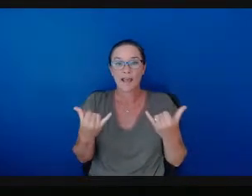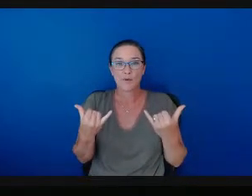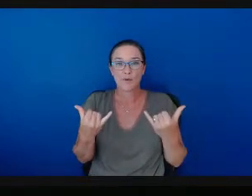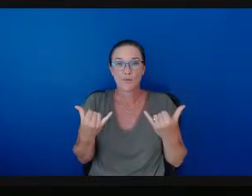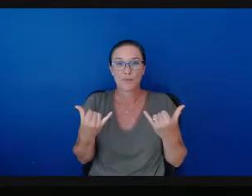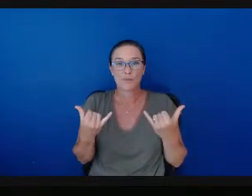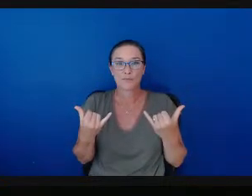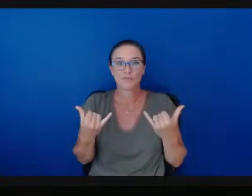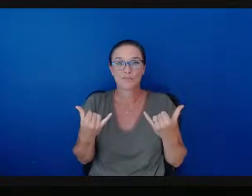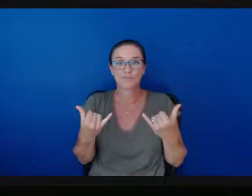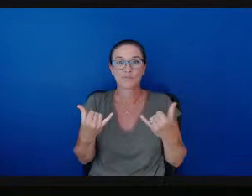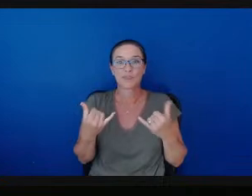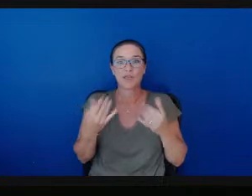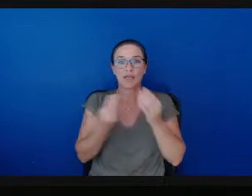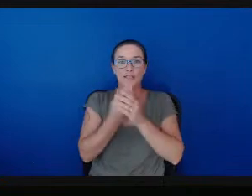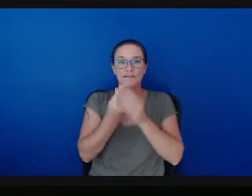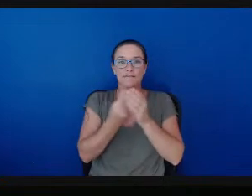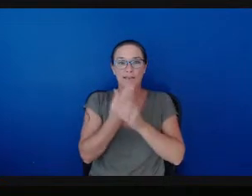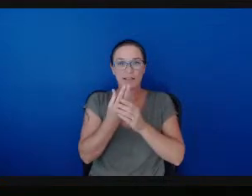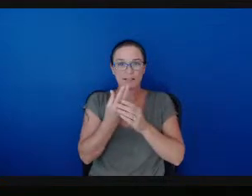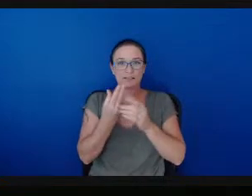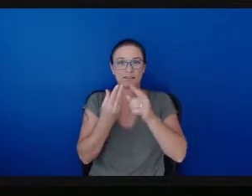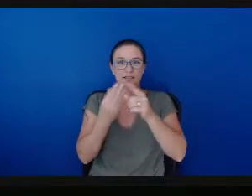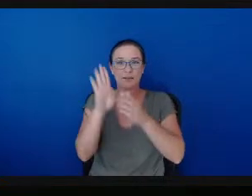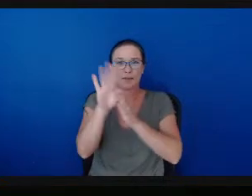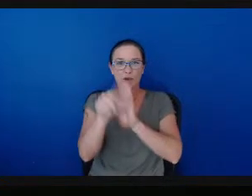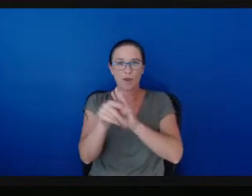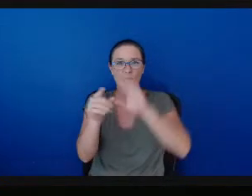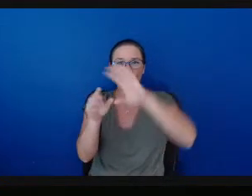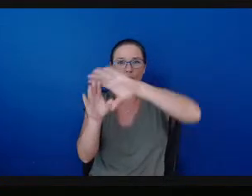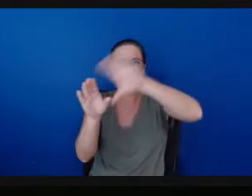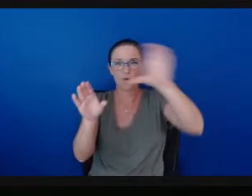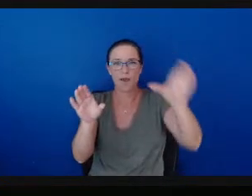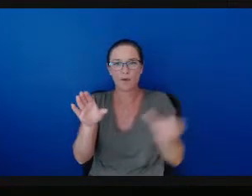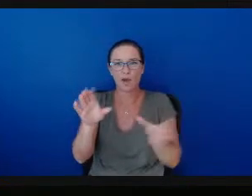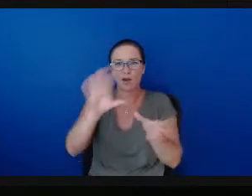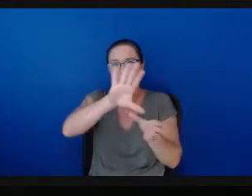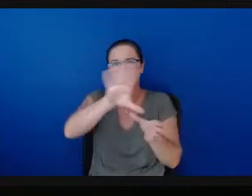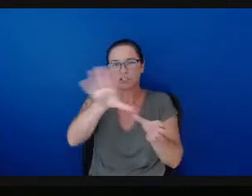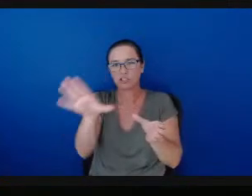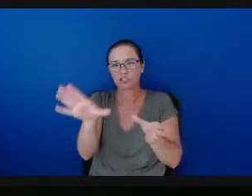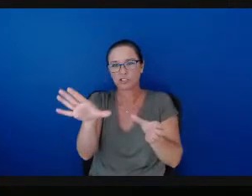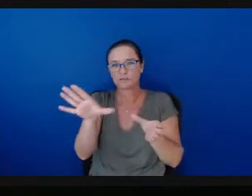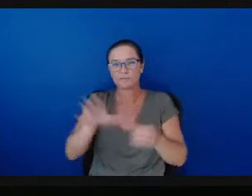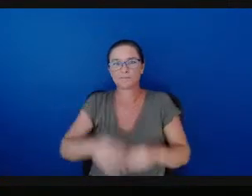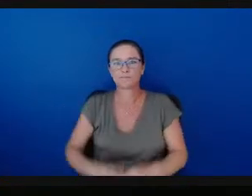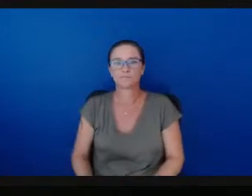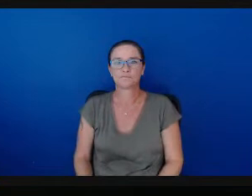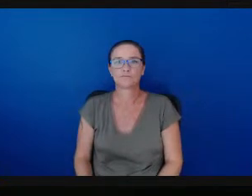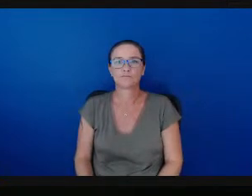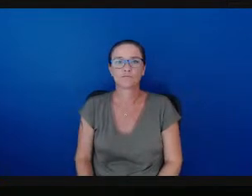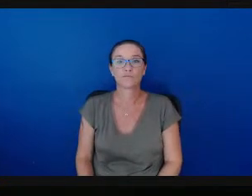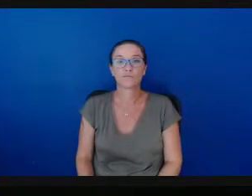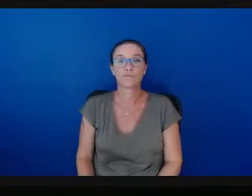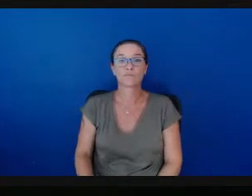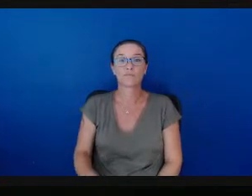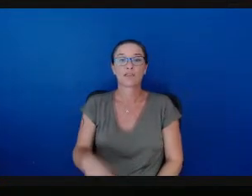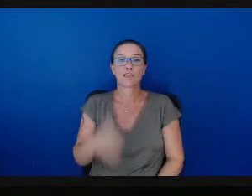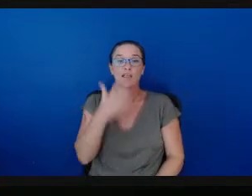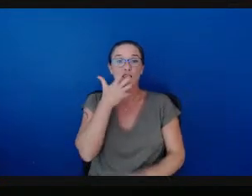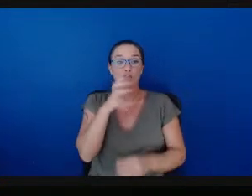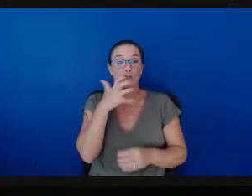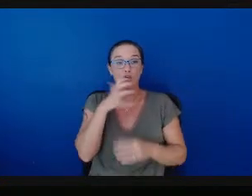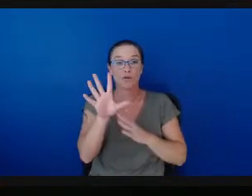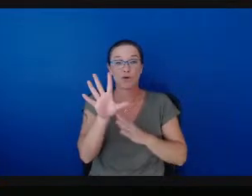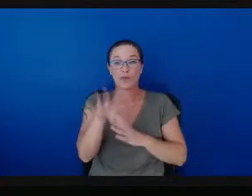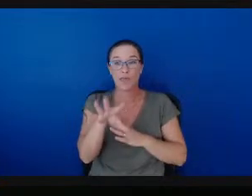the vents in the background, lava wrapping around here, and got as far as there. We'll look at that in a minute. The thermal camera is picking up a